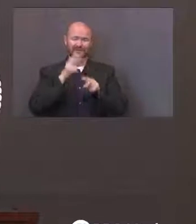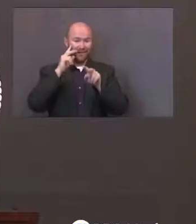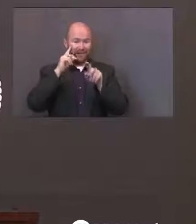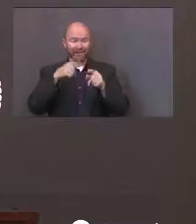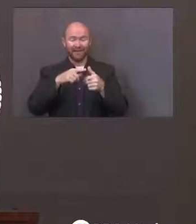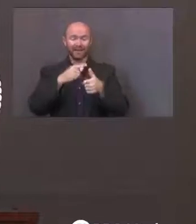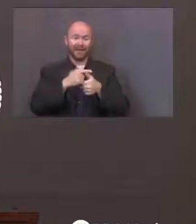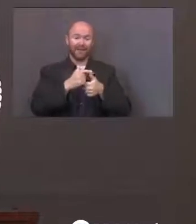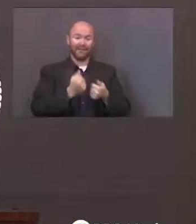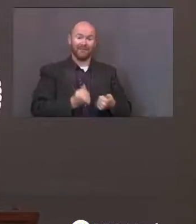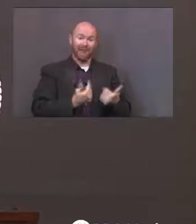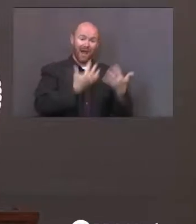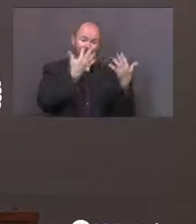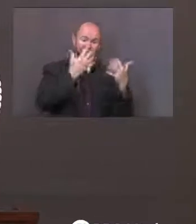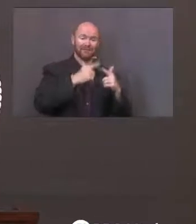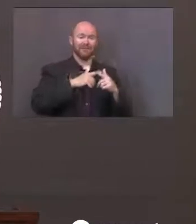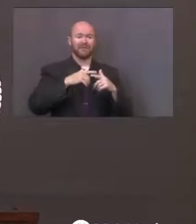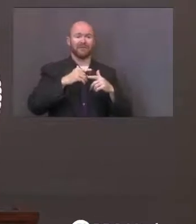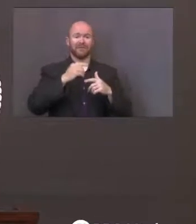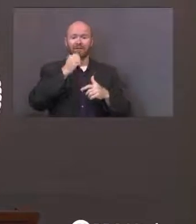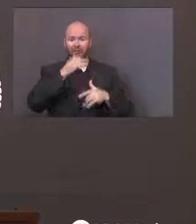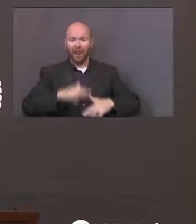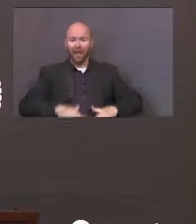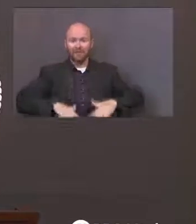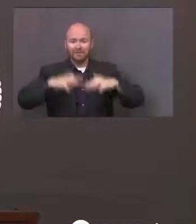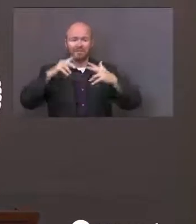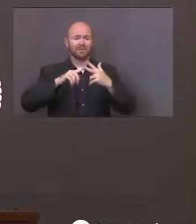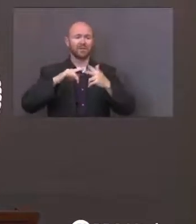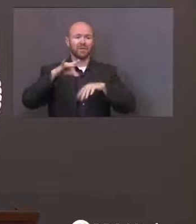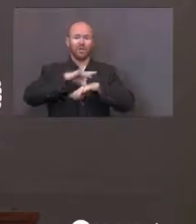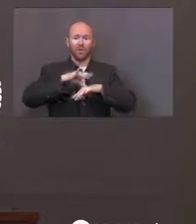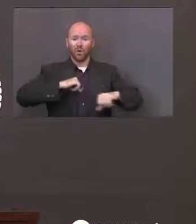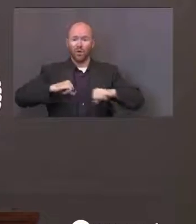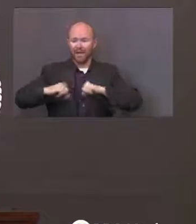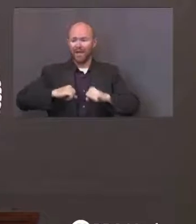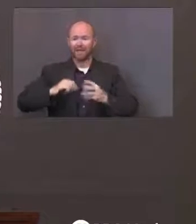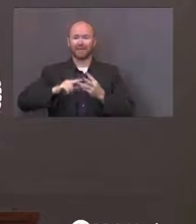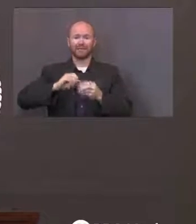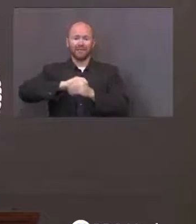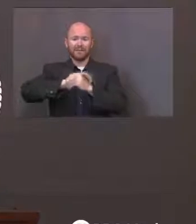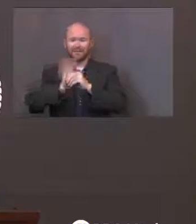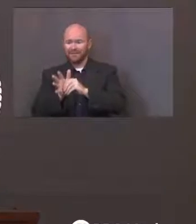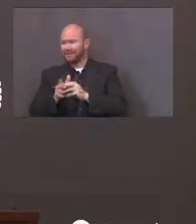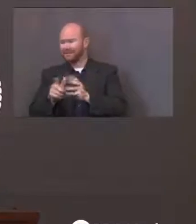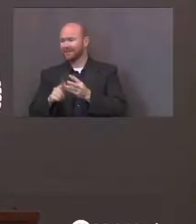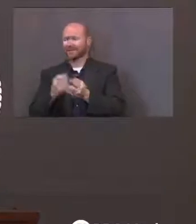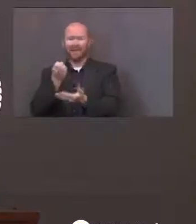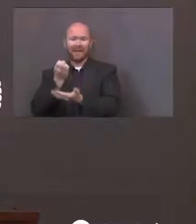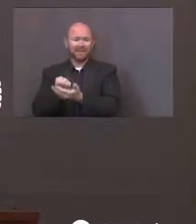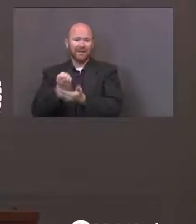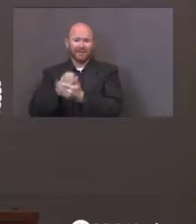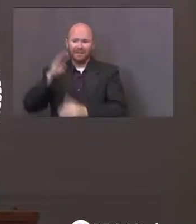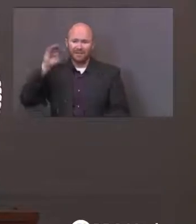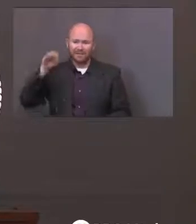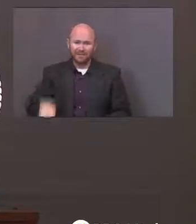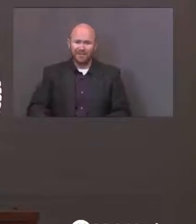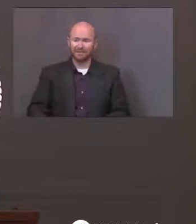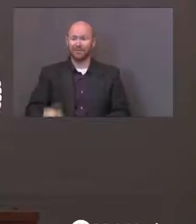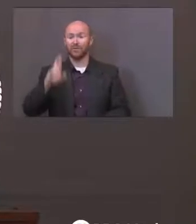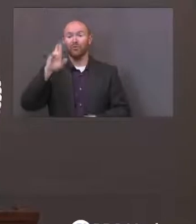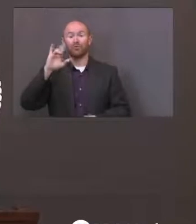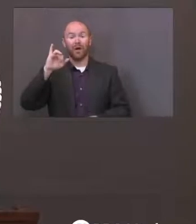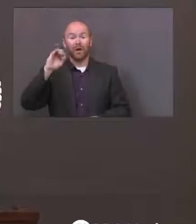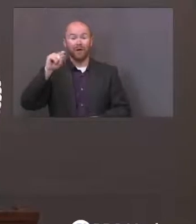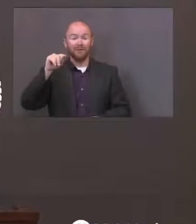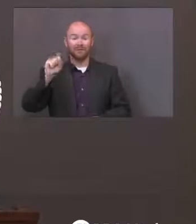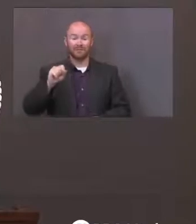floods, earthquake, the pandemic, free fall of the economy, rioting in the streets. I mean, we've just